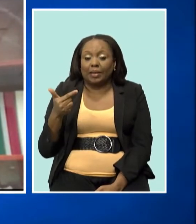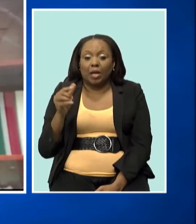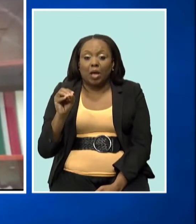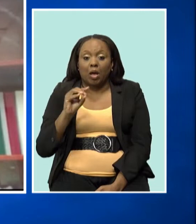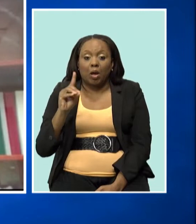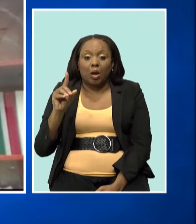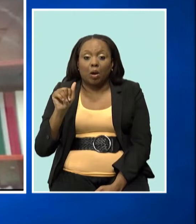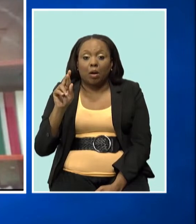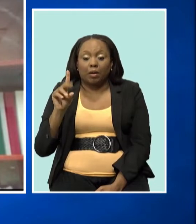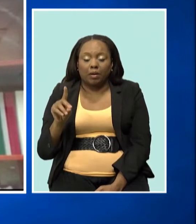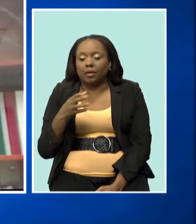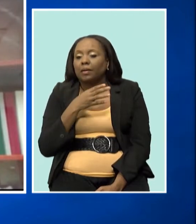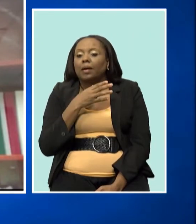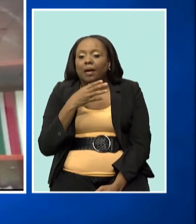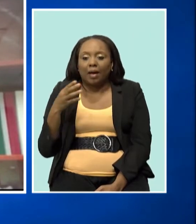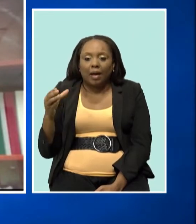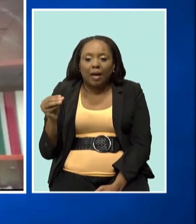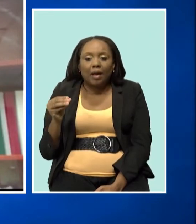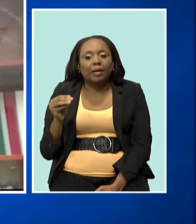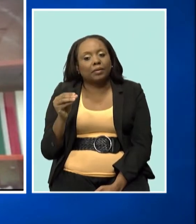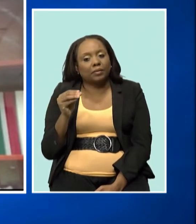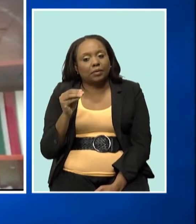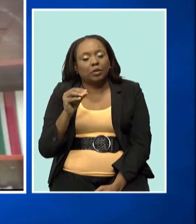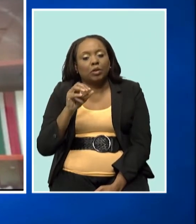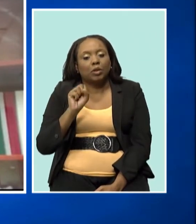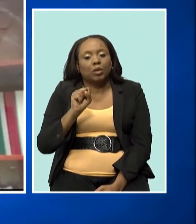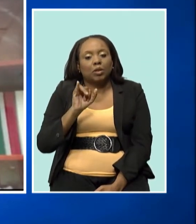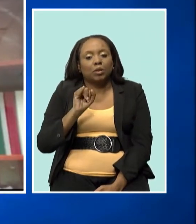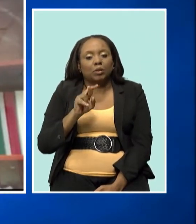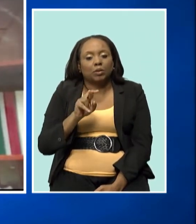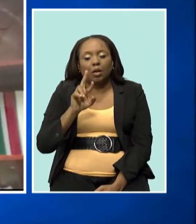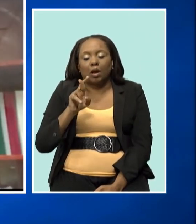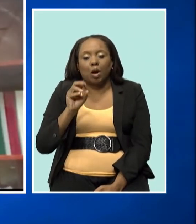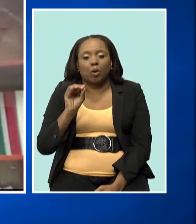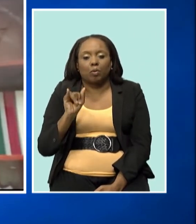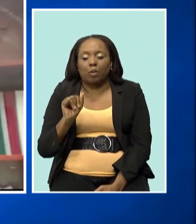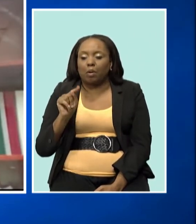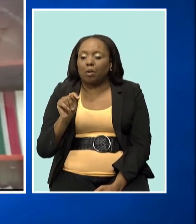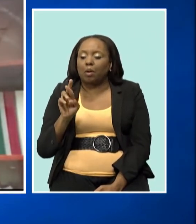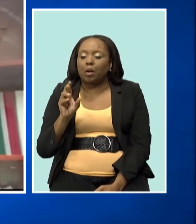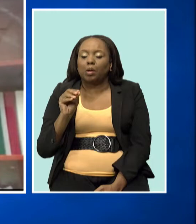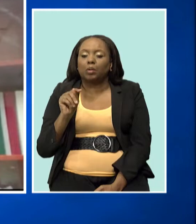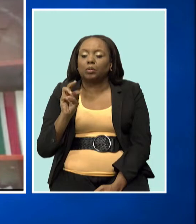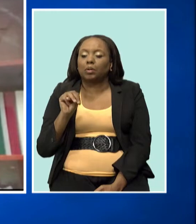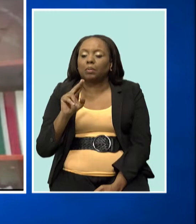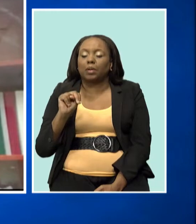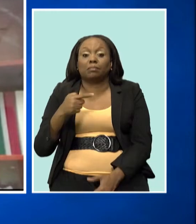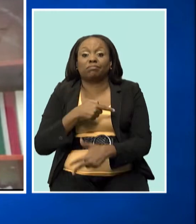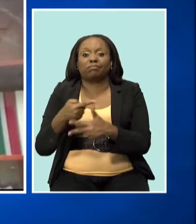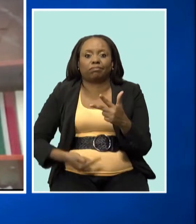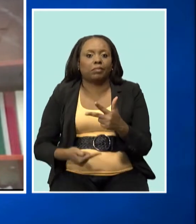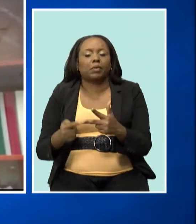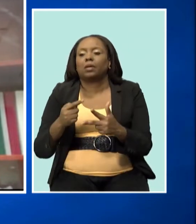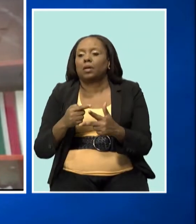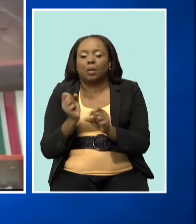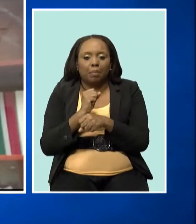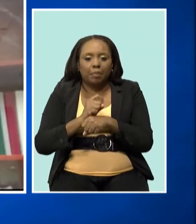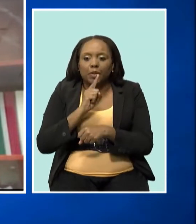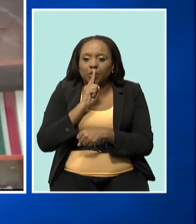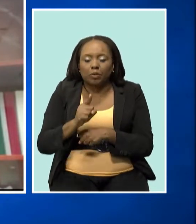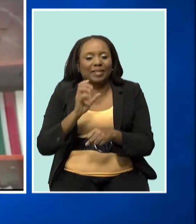101-95. Captain Doroni Hurley, with a game-high 27 points, was named the MVP, as Pinelands now